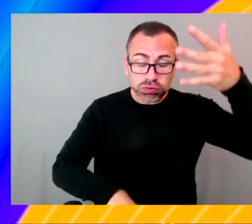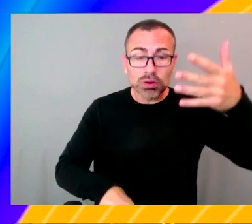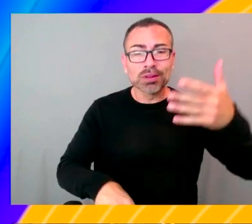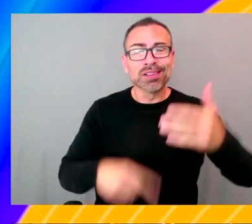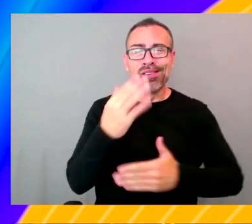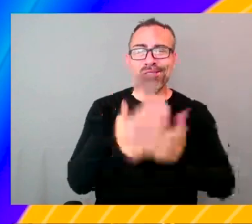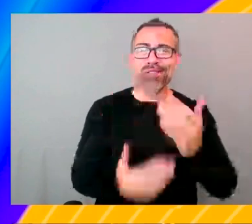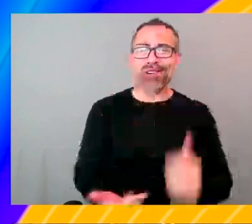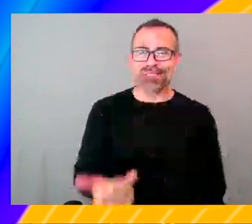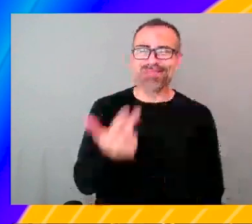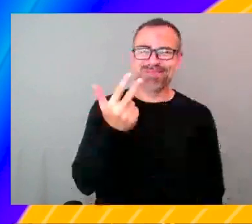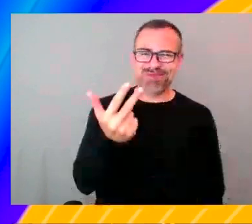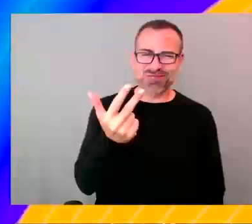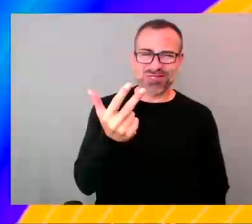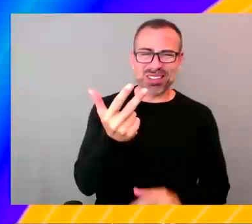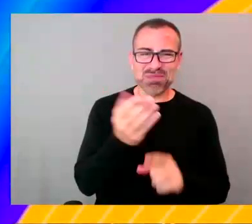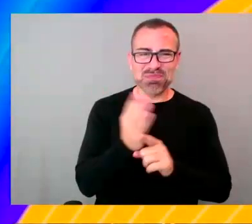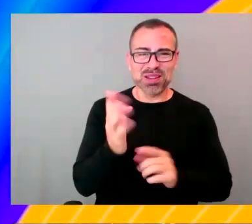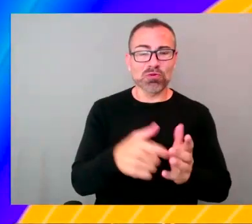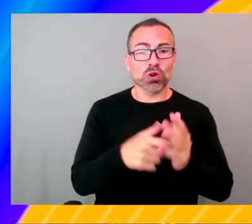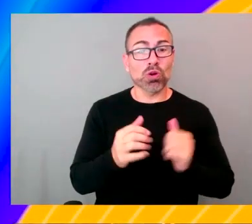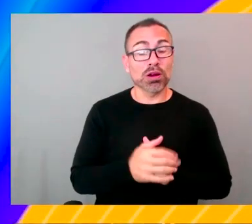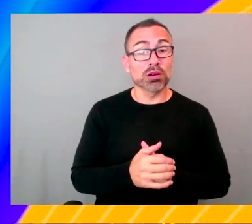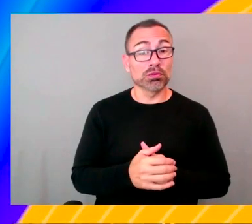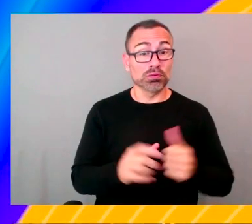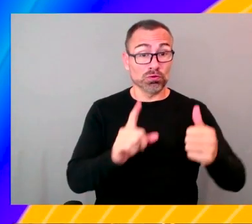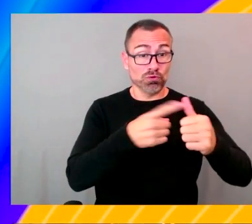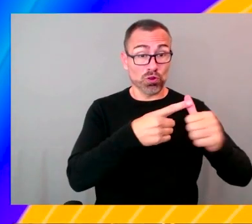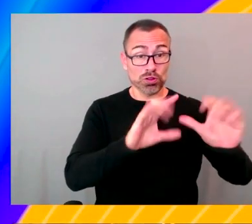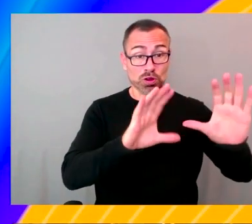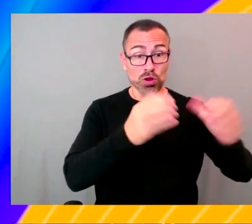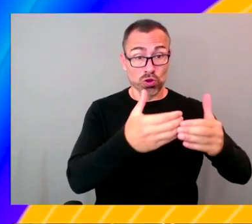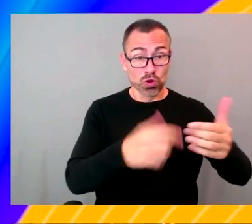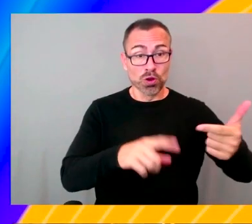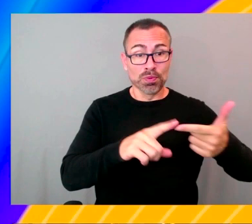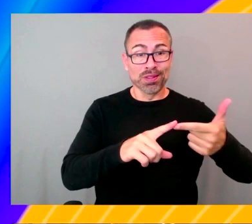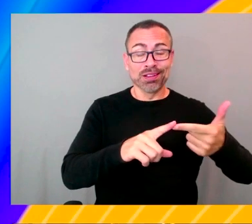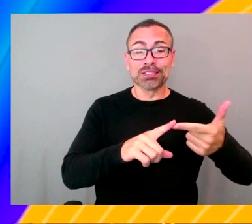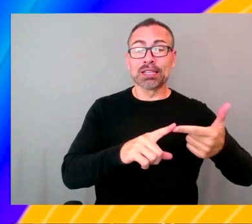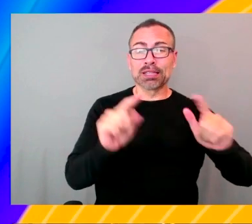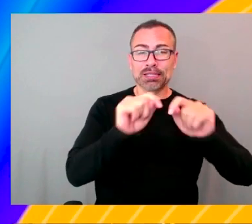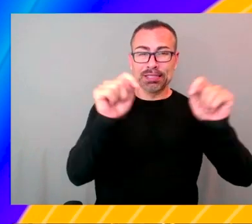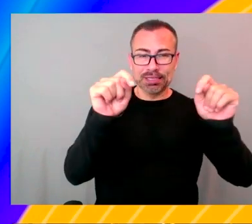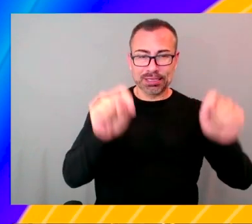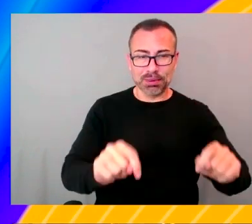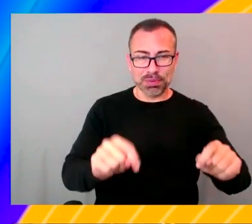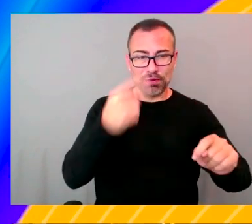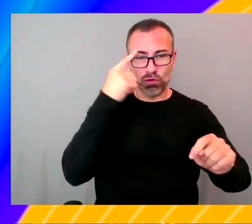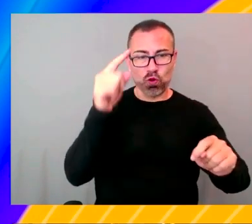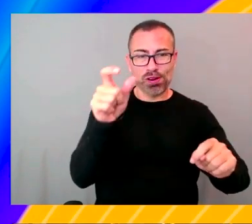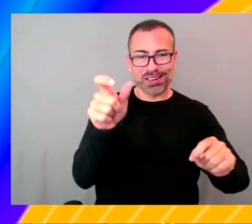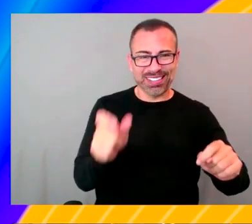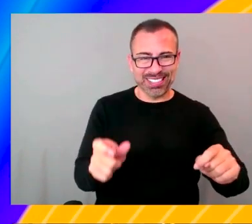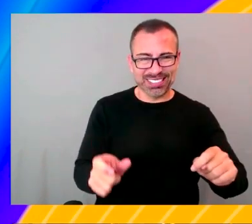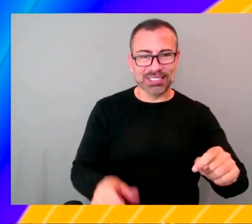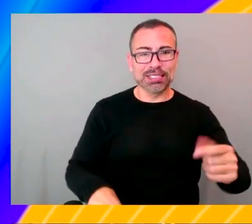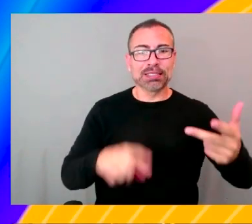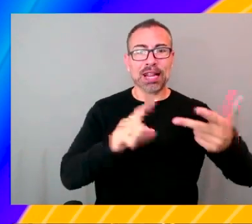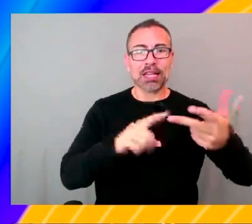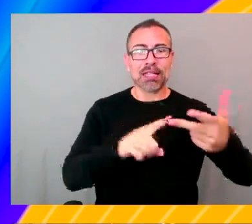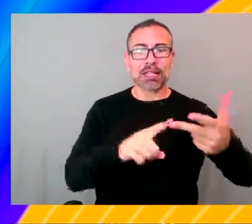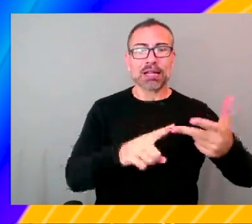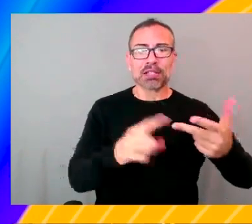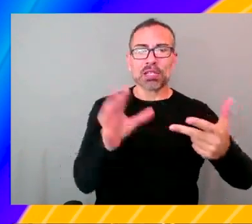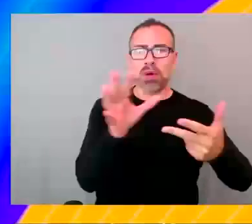for auto-scaling, right? You need a group, you need a template for your instance, and then you have some scaling options, right? Like that's